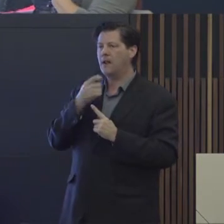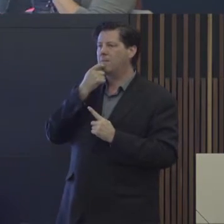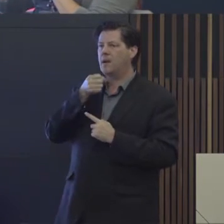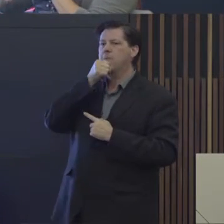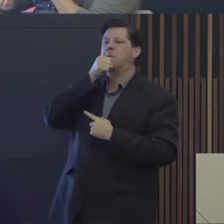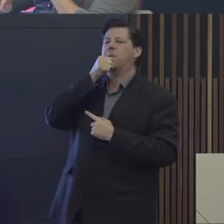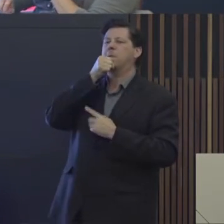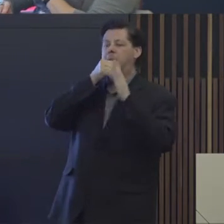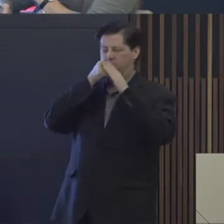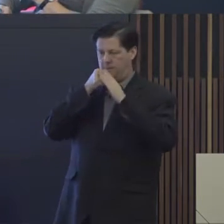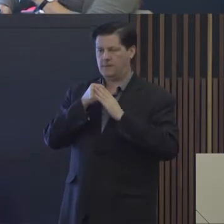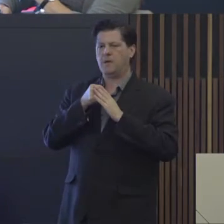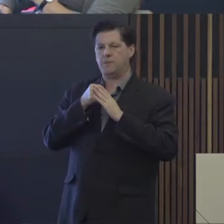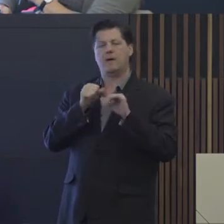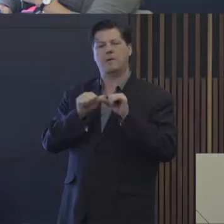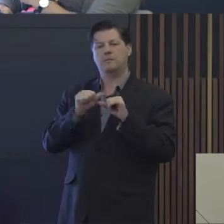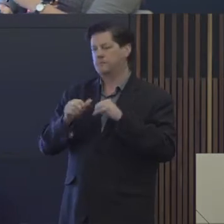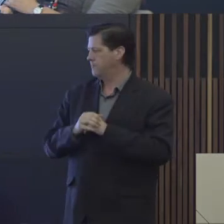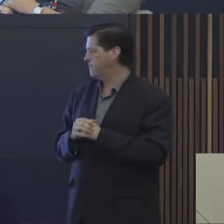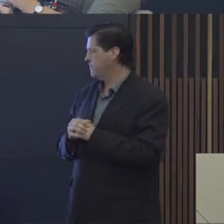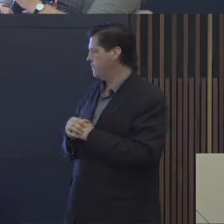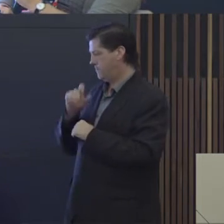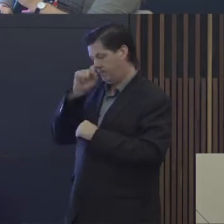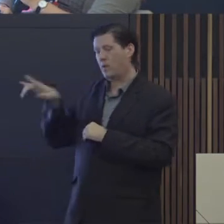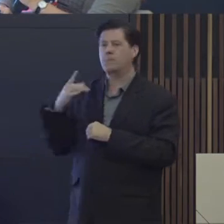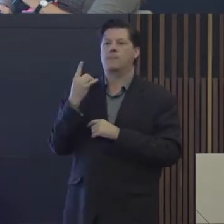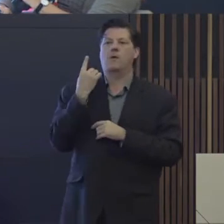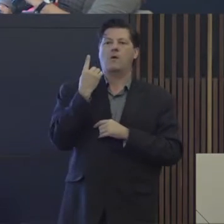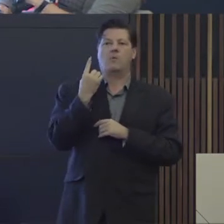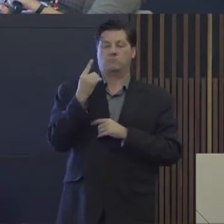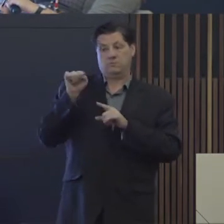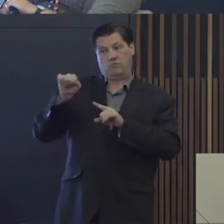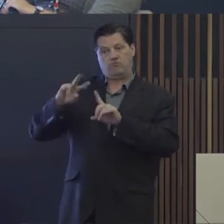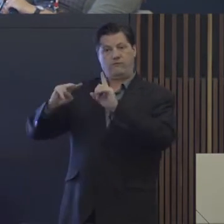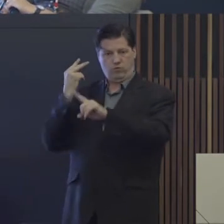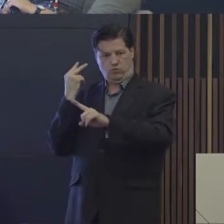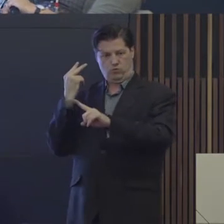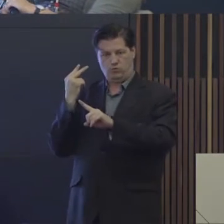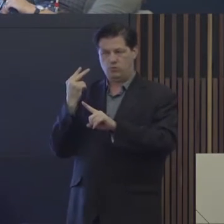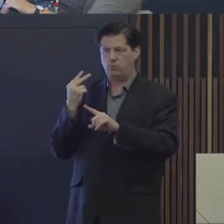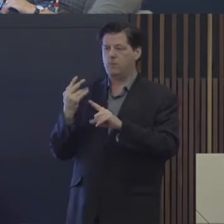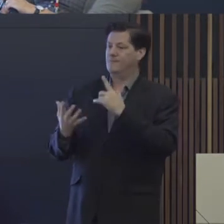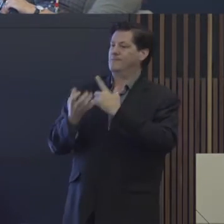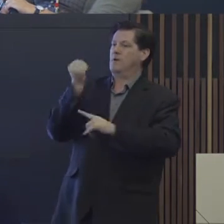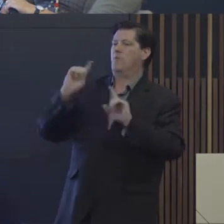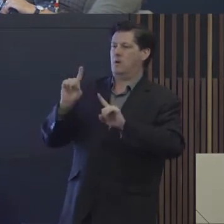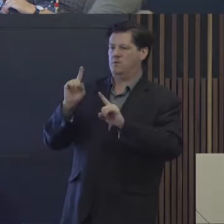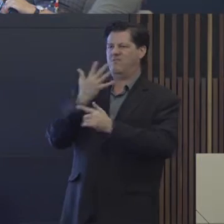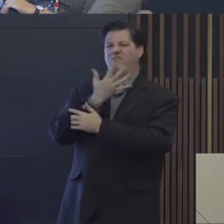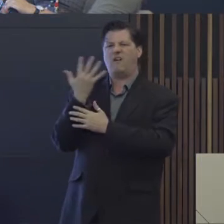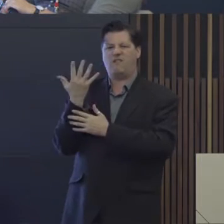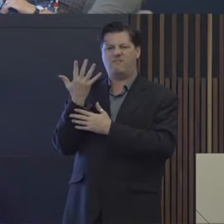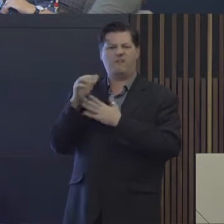lot of. Right. So one of the first things that came out of the review was the identification of 5